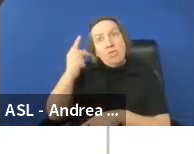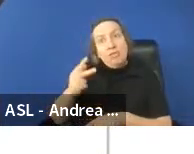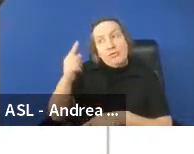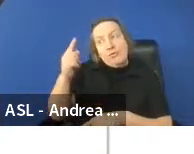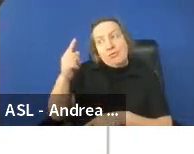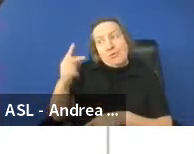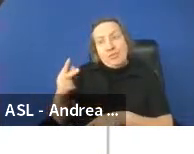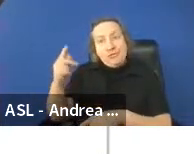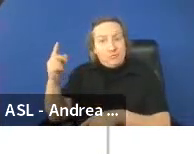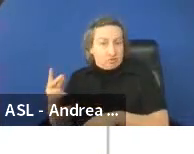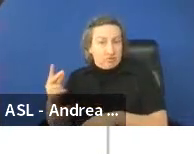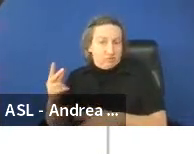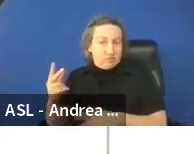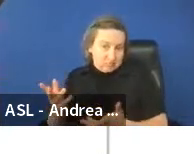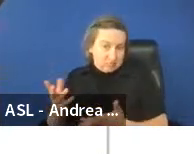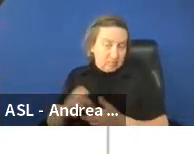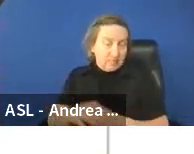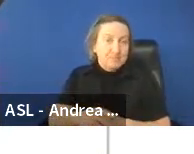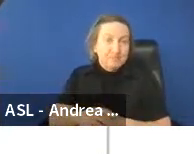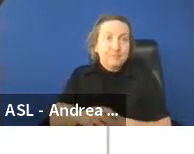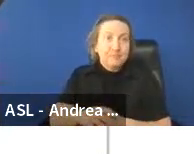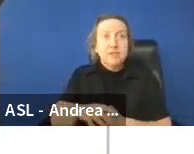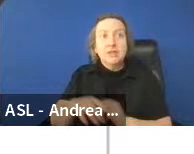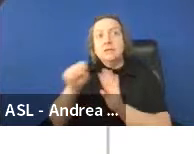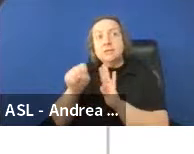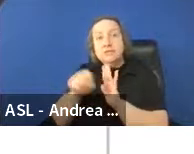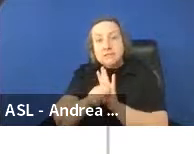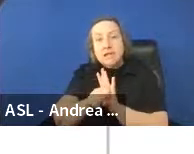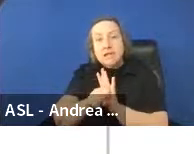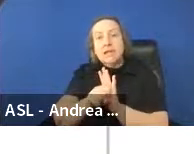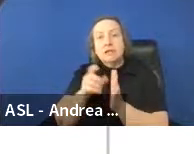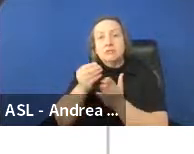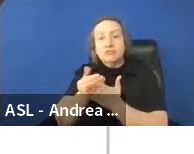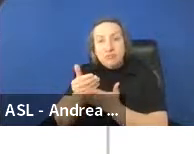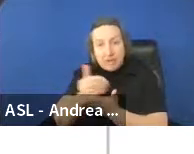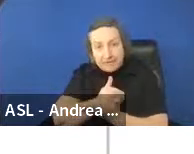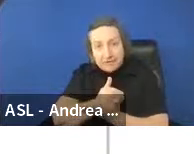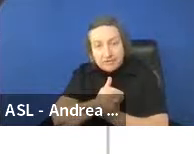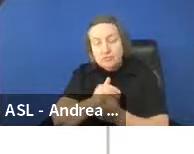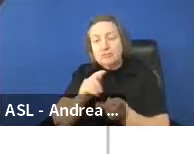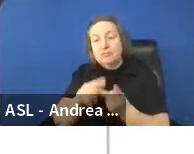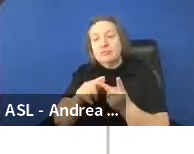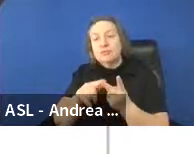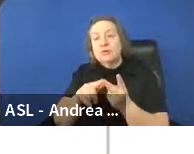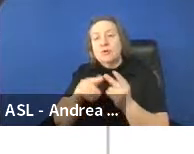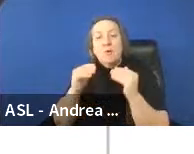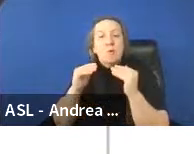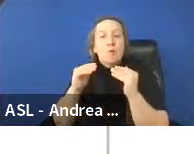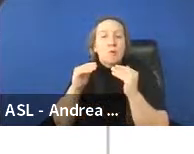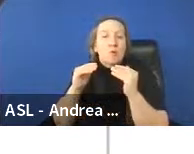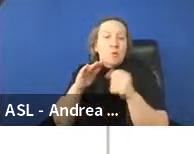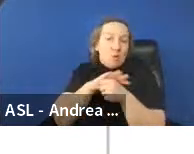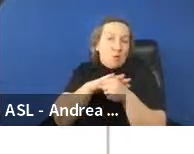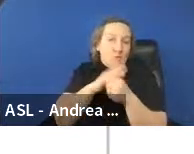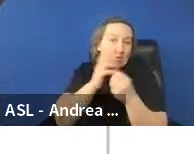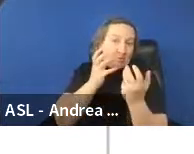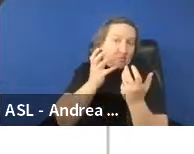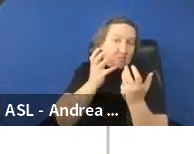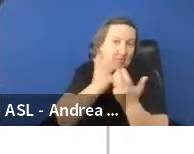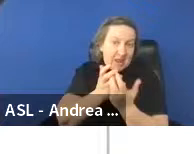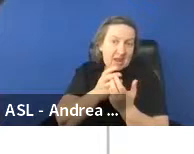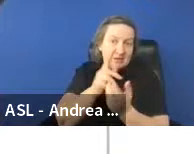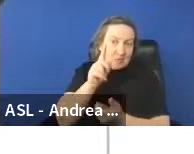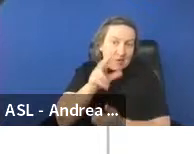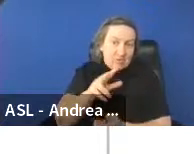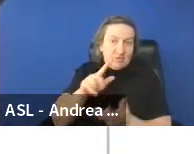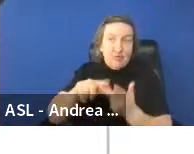1/3. So state revenue or local match would be 1/3, federal revenue would be